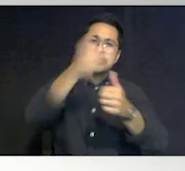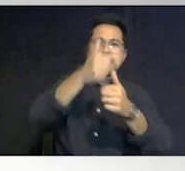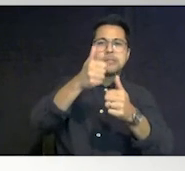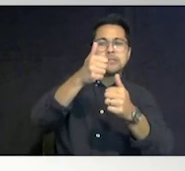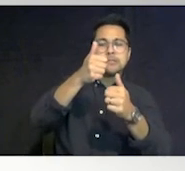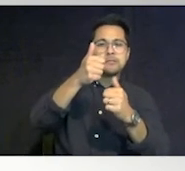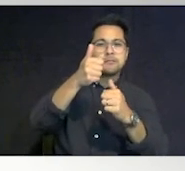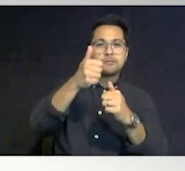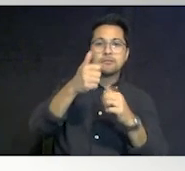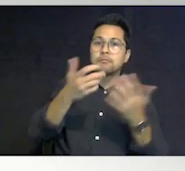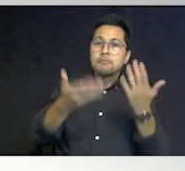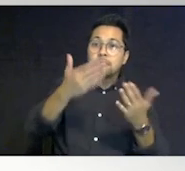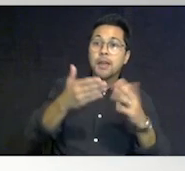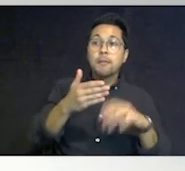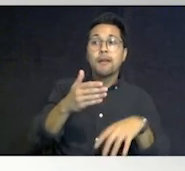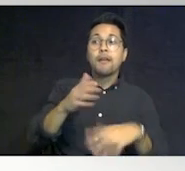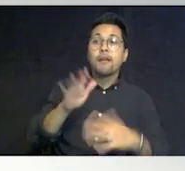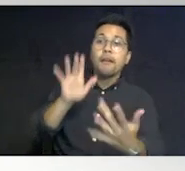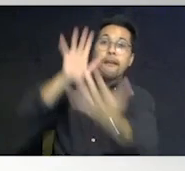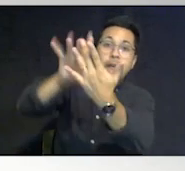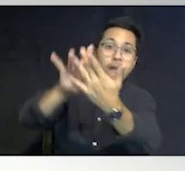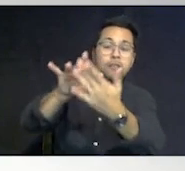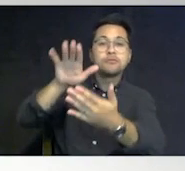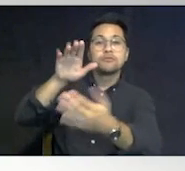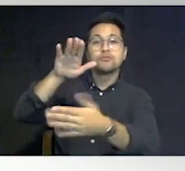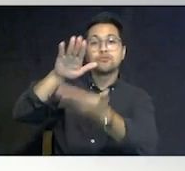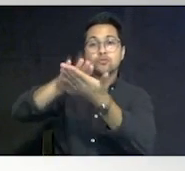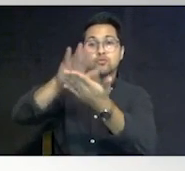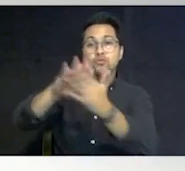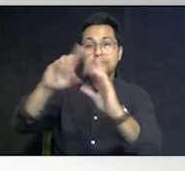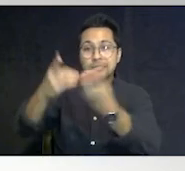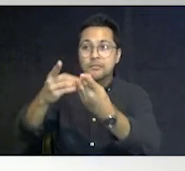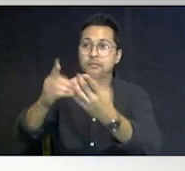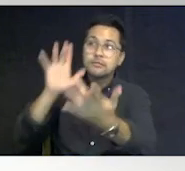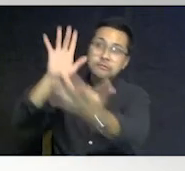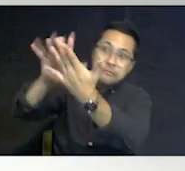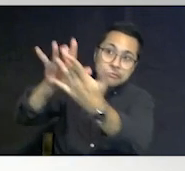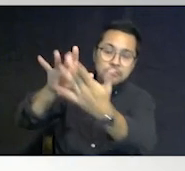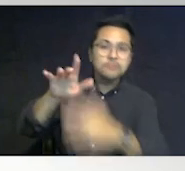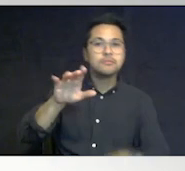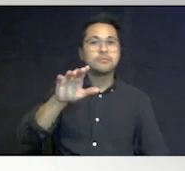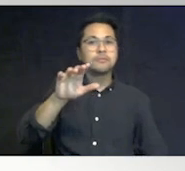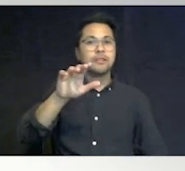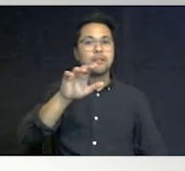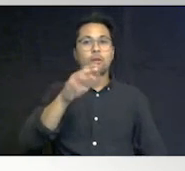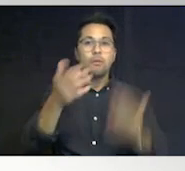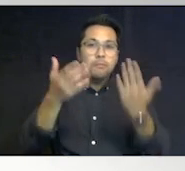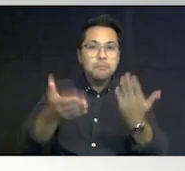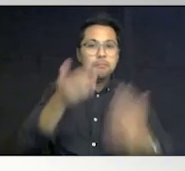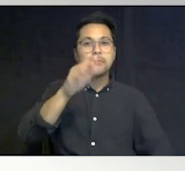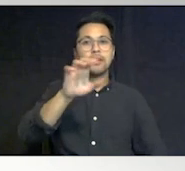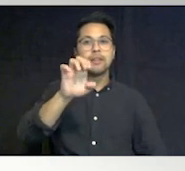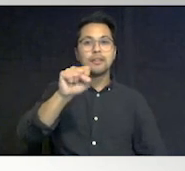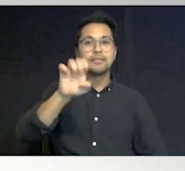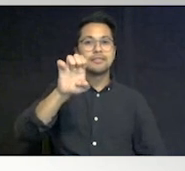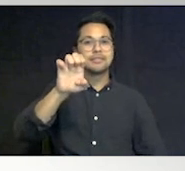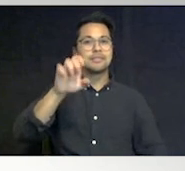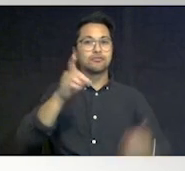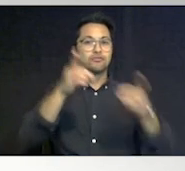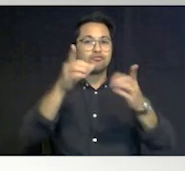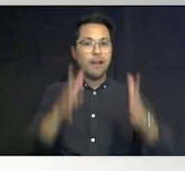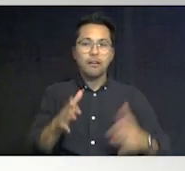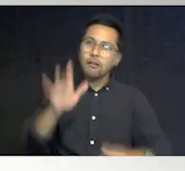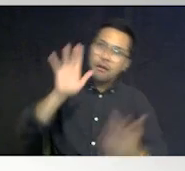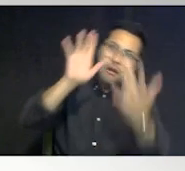local resolution, reach out to the school district, reach out to the IEP or the ESE director inside that school district, and see